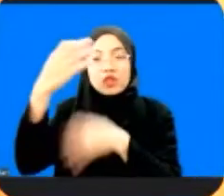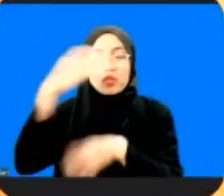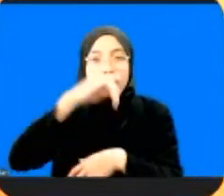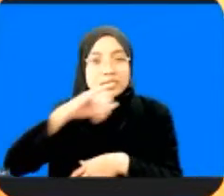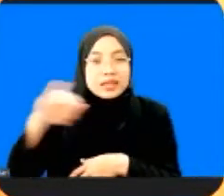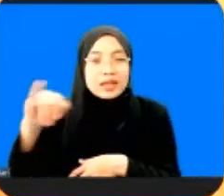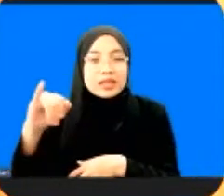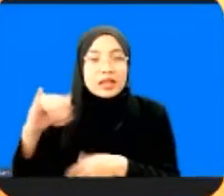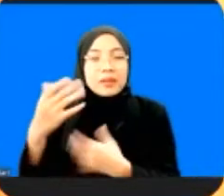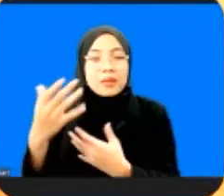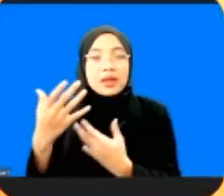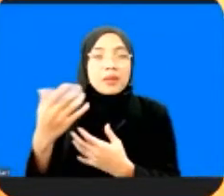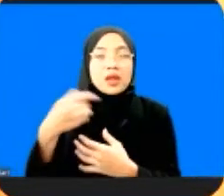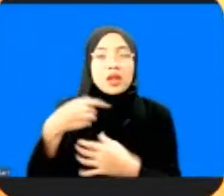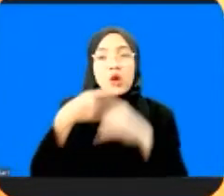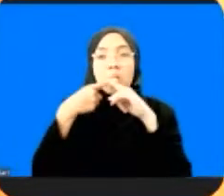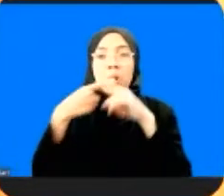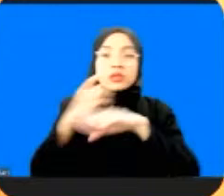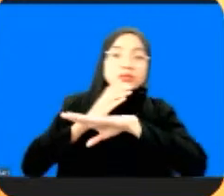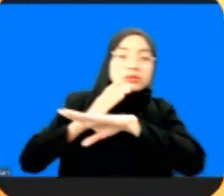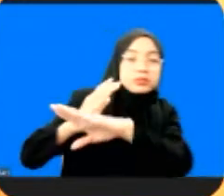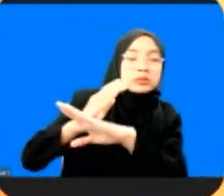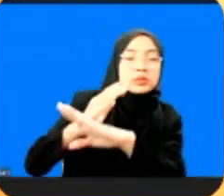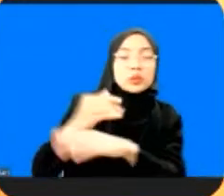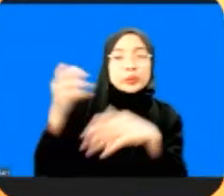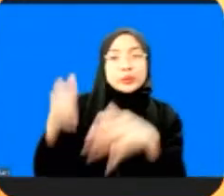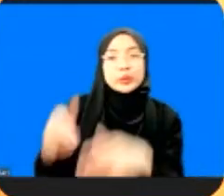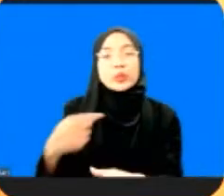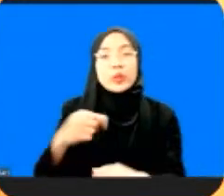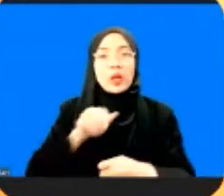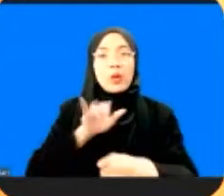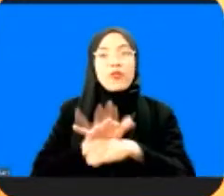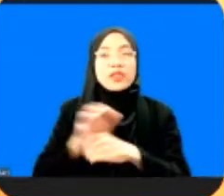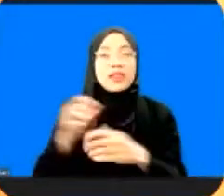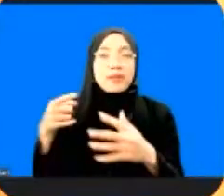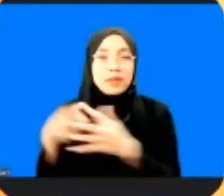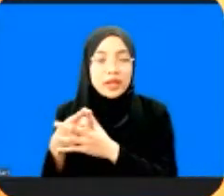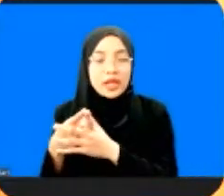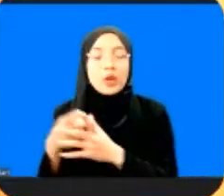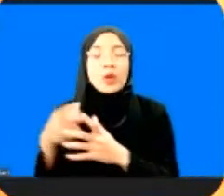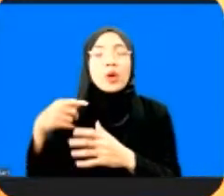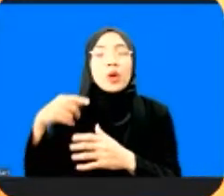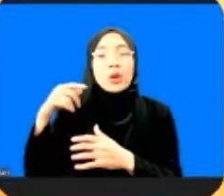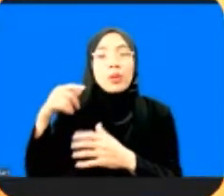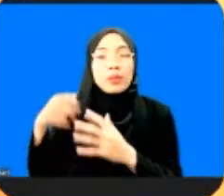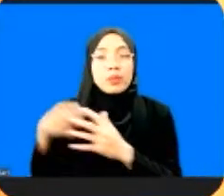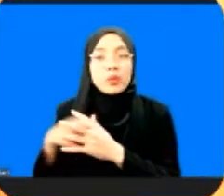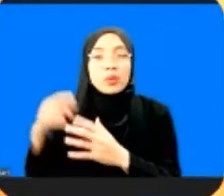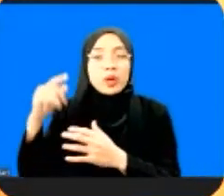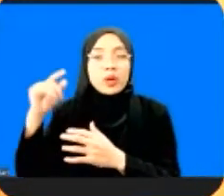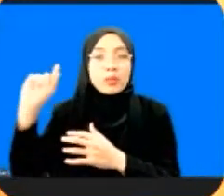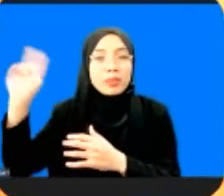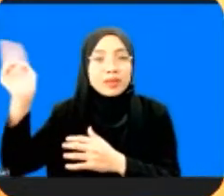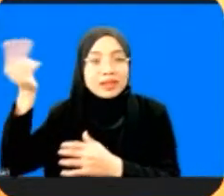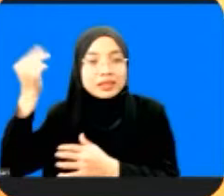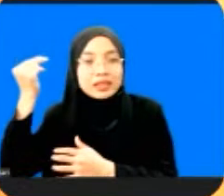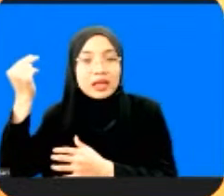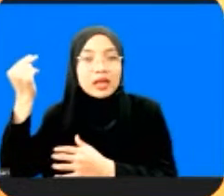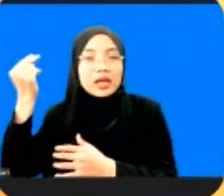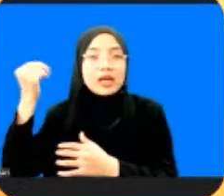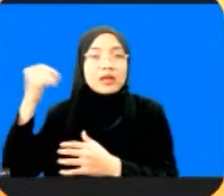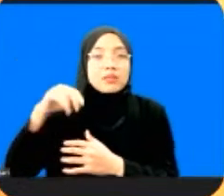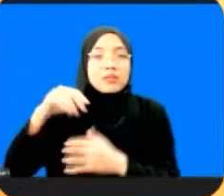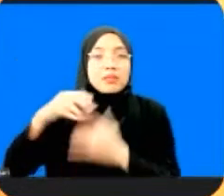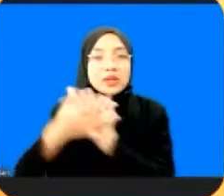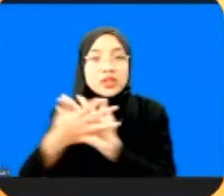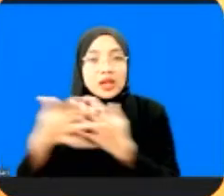but some companies, for example, some platforms, as well as some civil society organizations are doing something about it. But